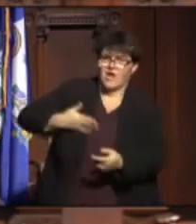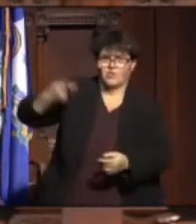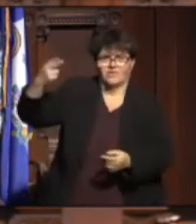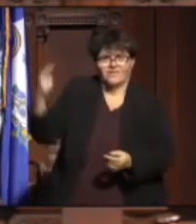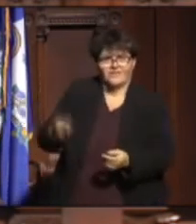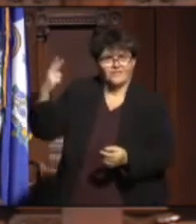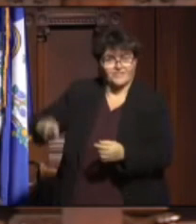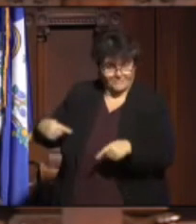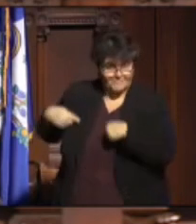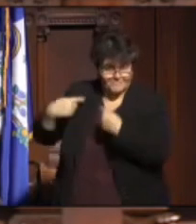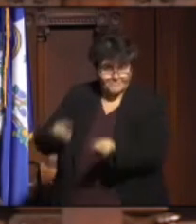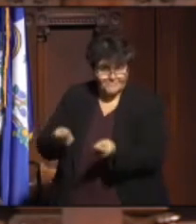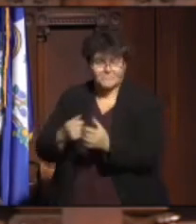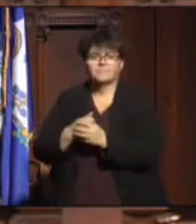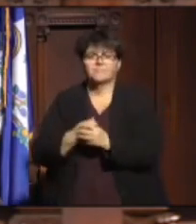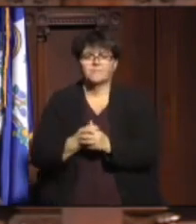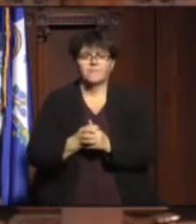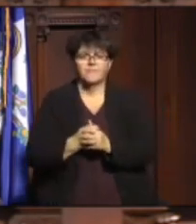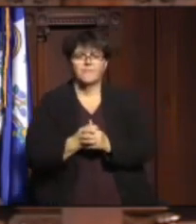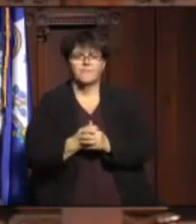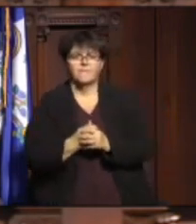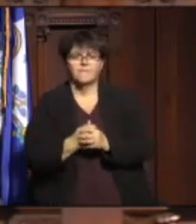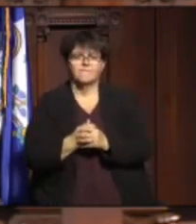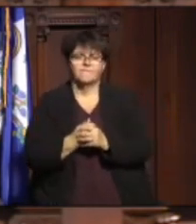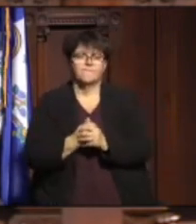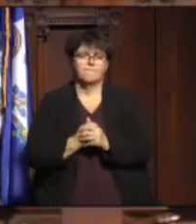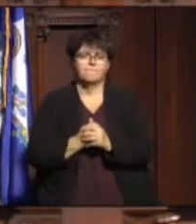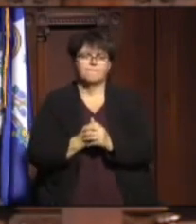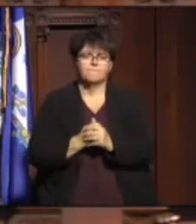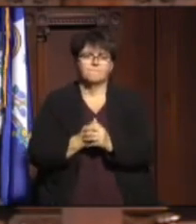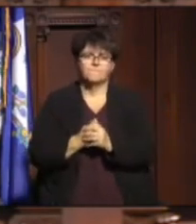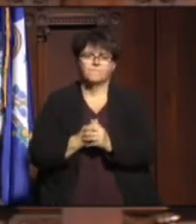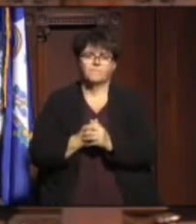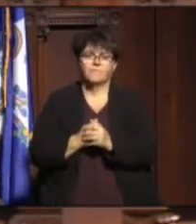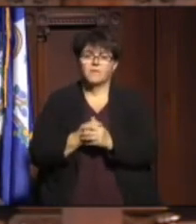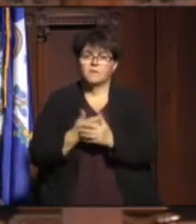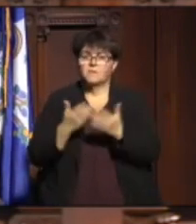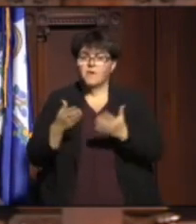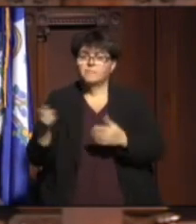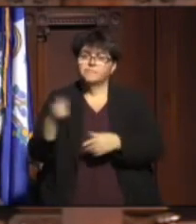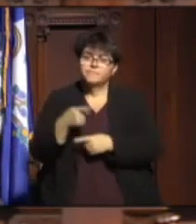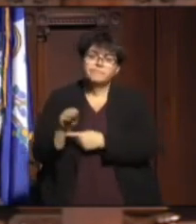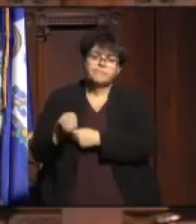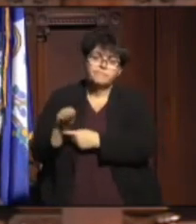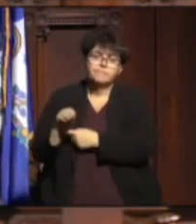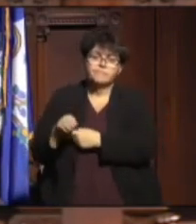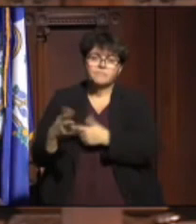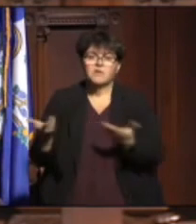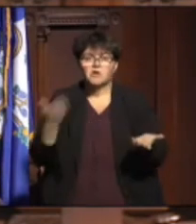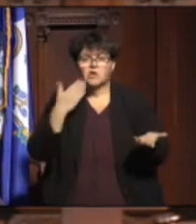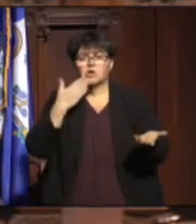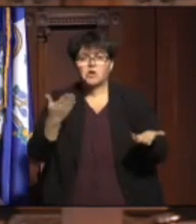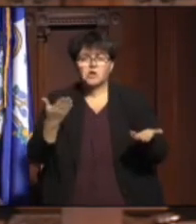All right. So some of you are saying, okay, Gov, that's a good start, but you haven't gone far enough.